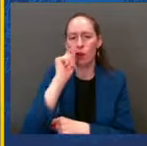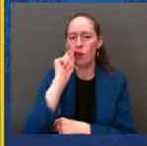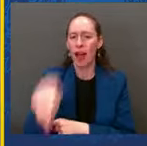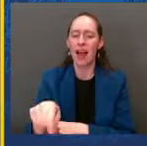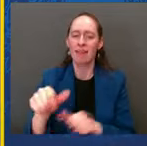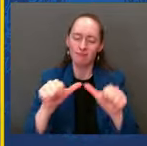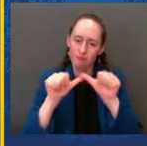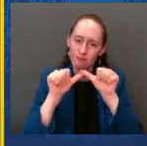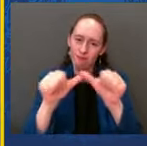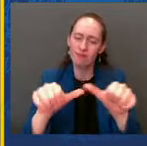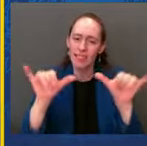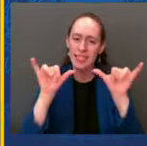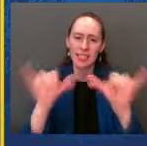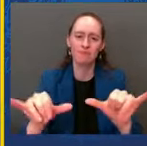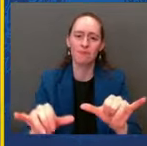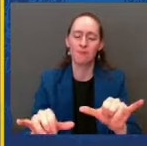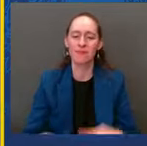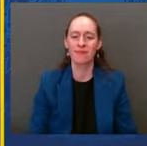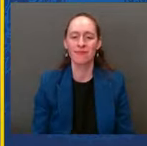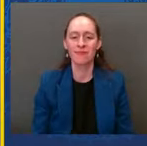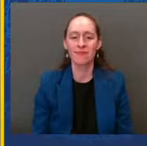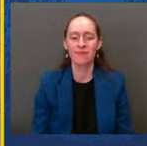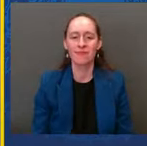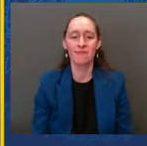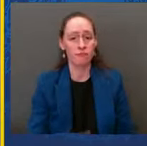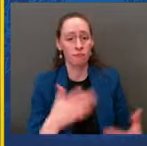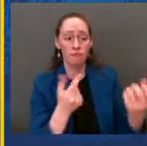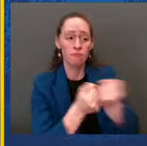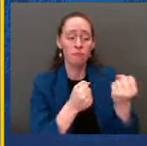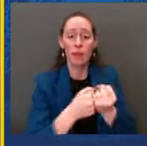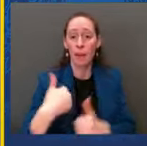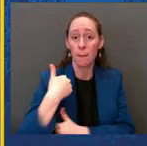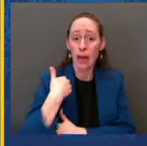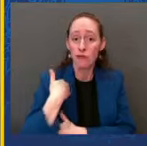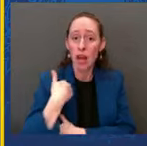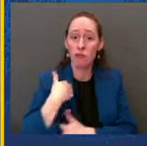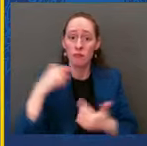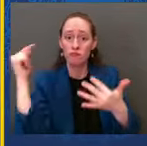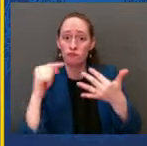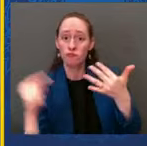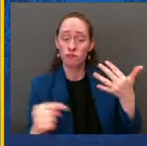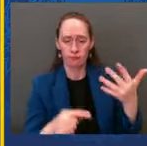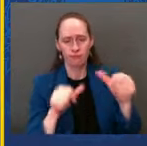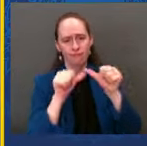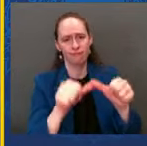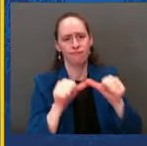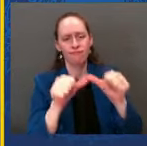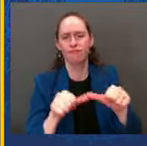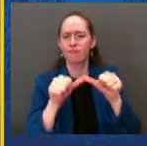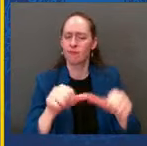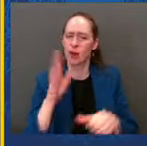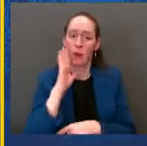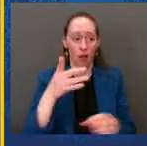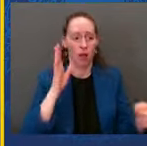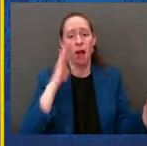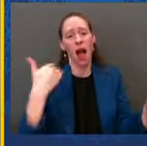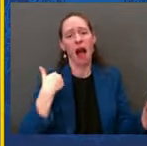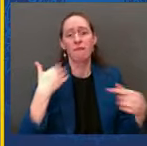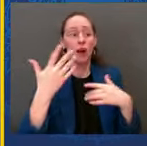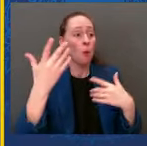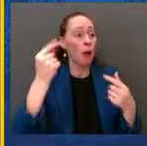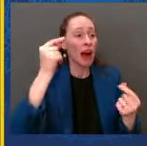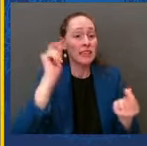with military support so that the defenders of Ukraine have weapons to fight with. Do not hesitate. Do not be afraid.